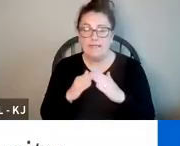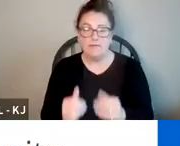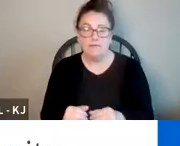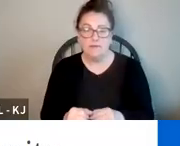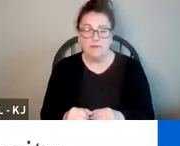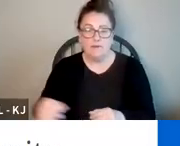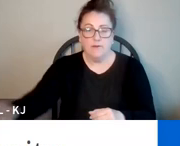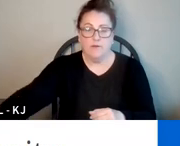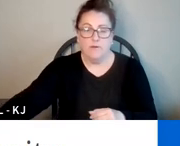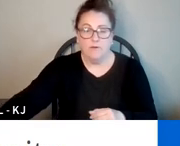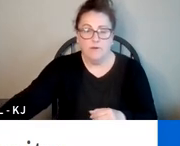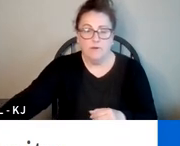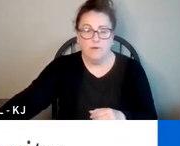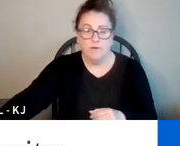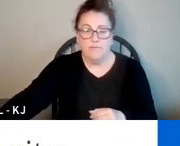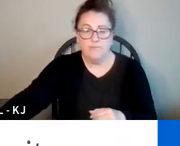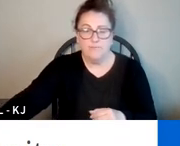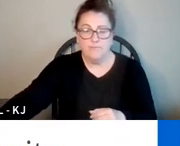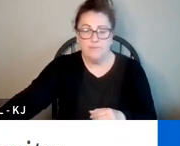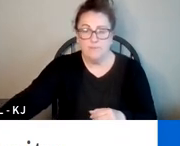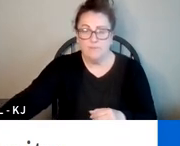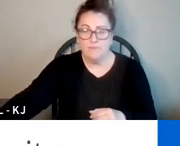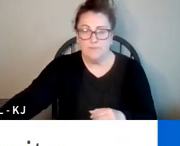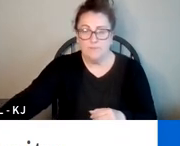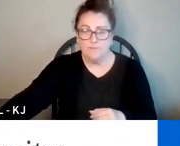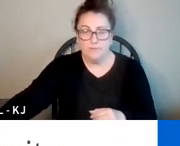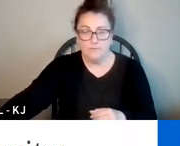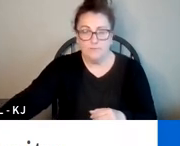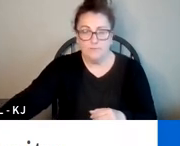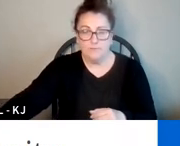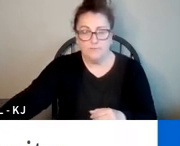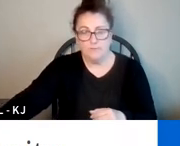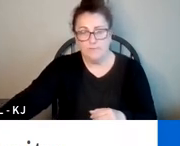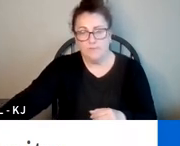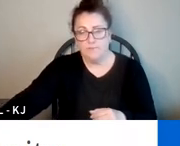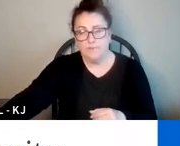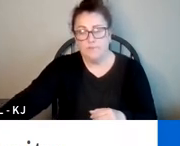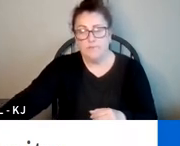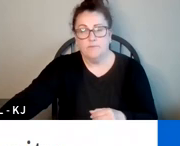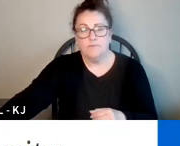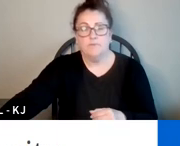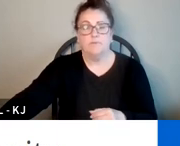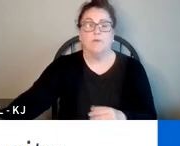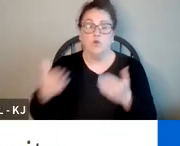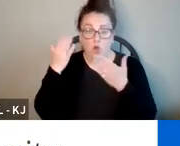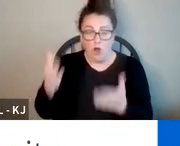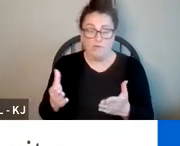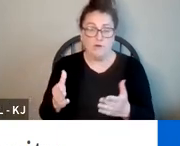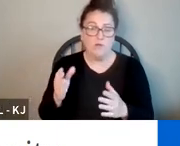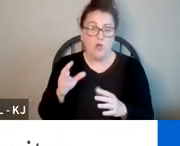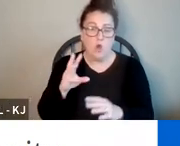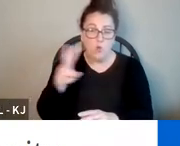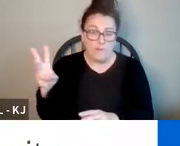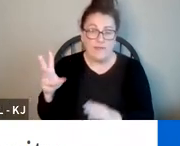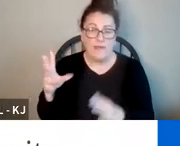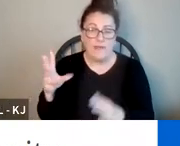the survey. It offered in 10 languages on the superintendent search website, as well as the city website. It was